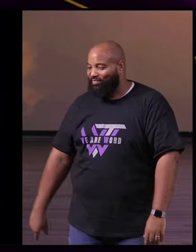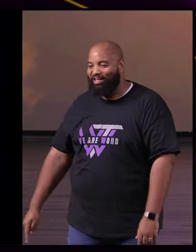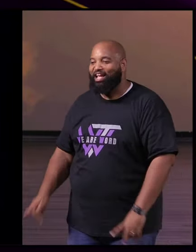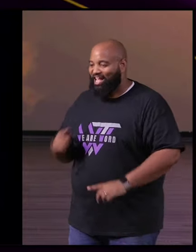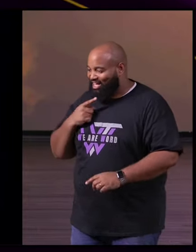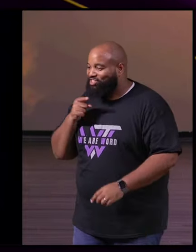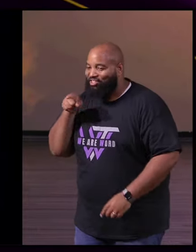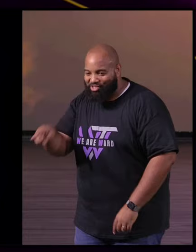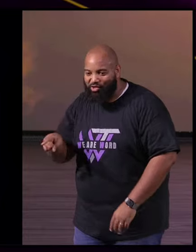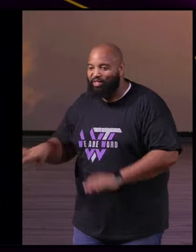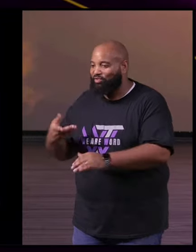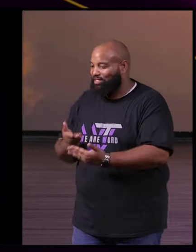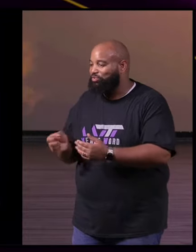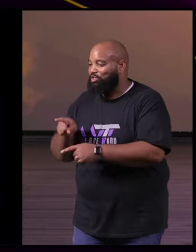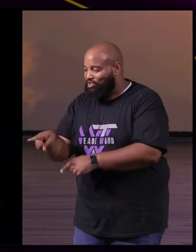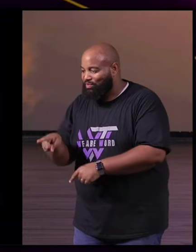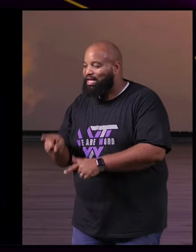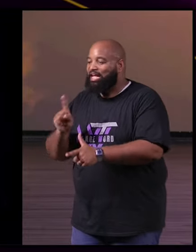And so